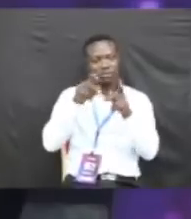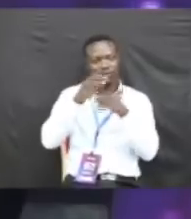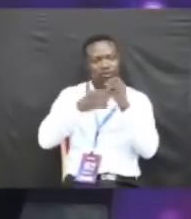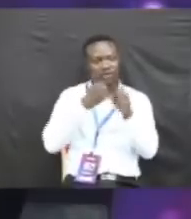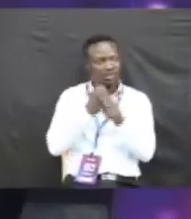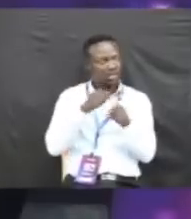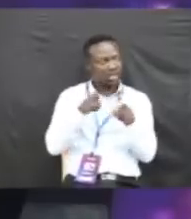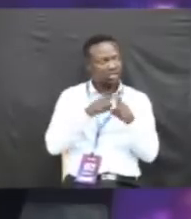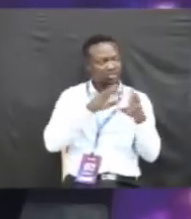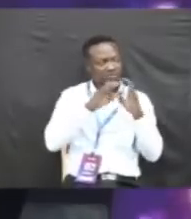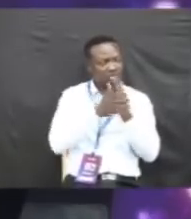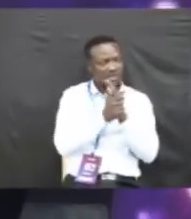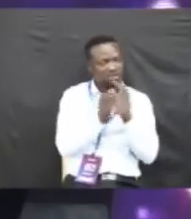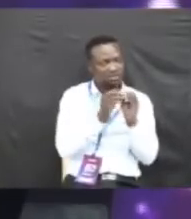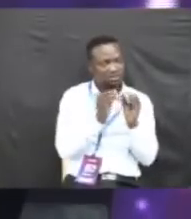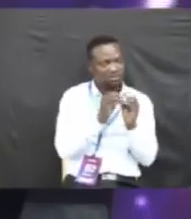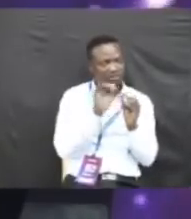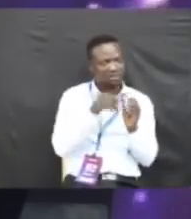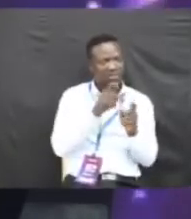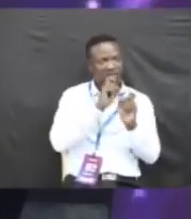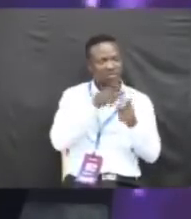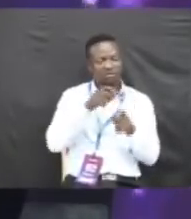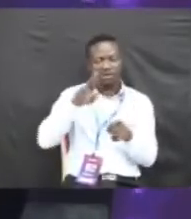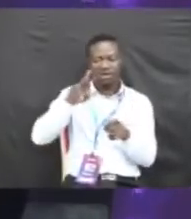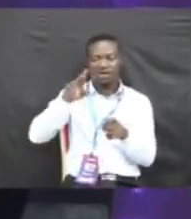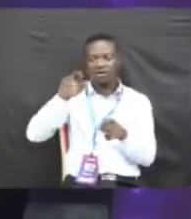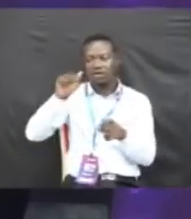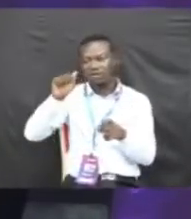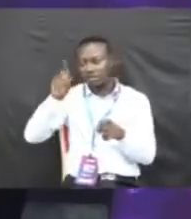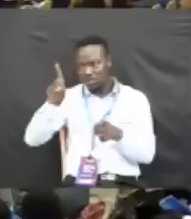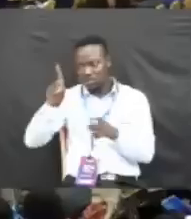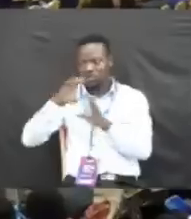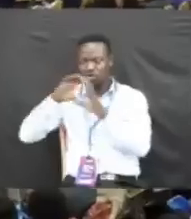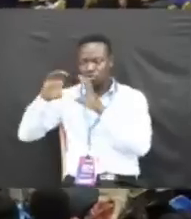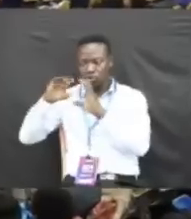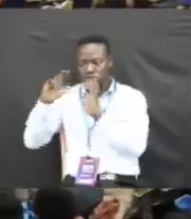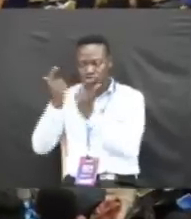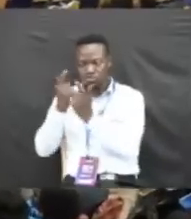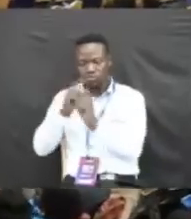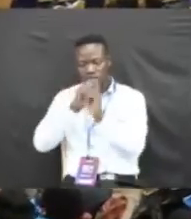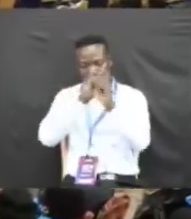skills that was was by RA communications